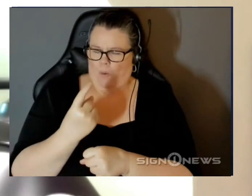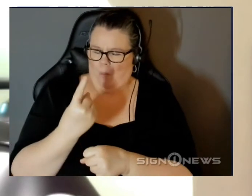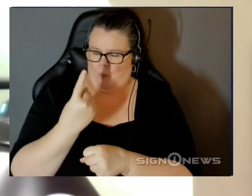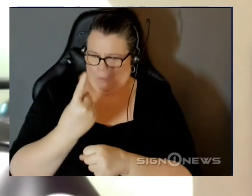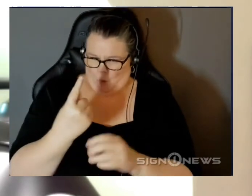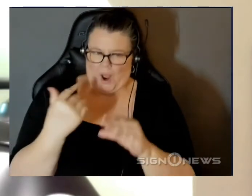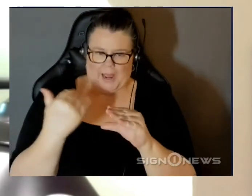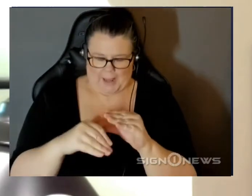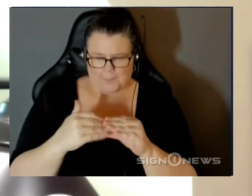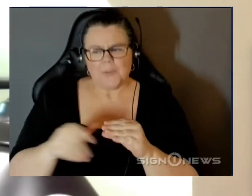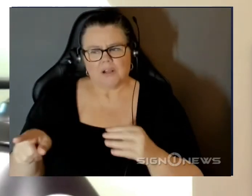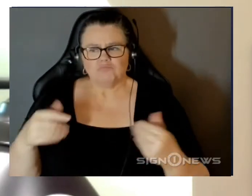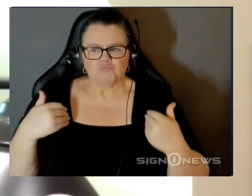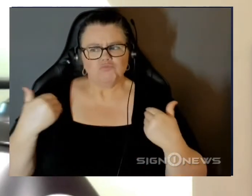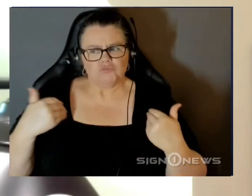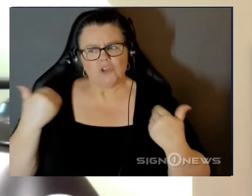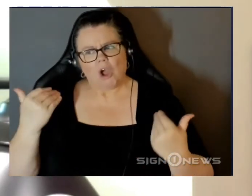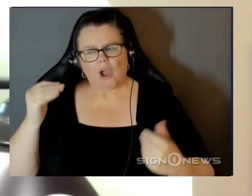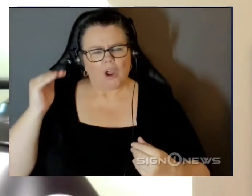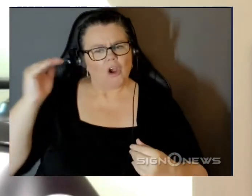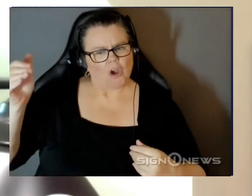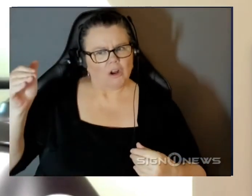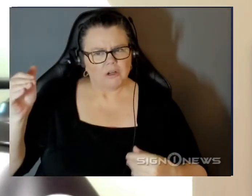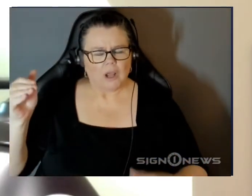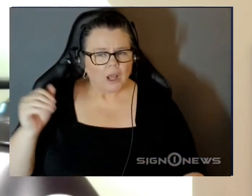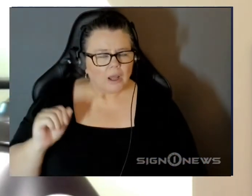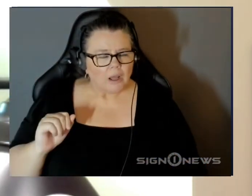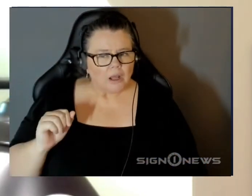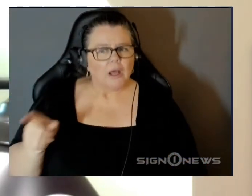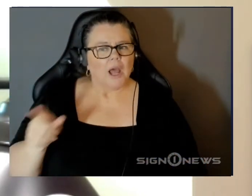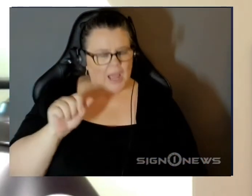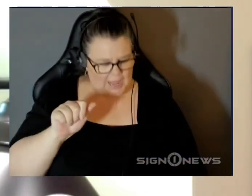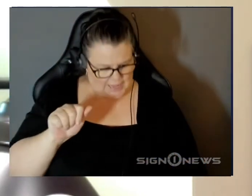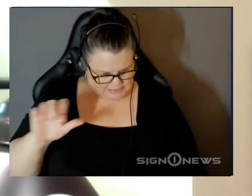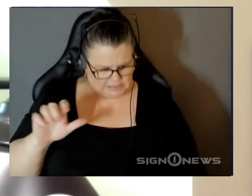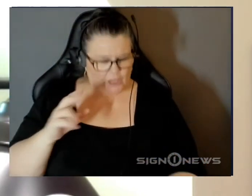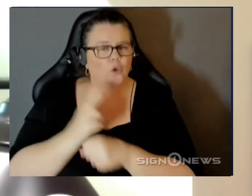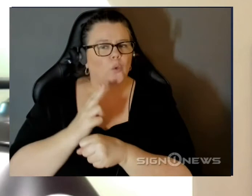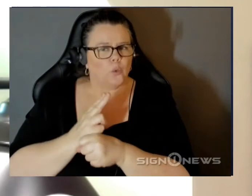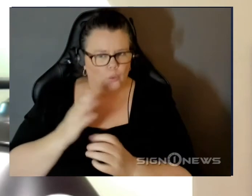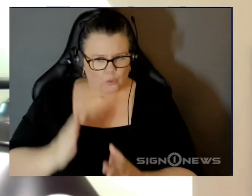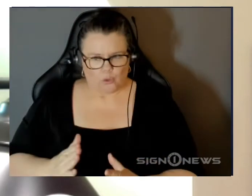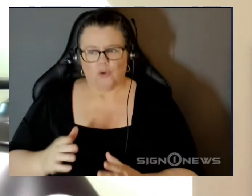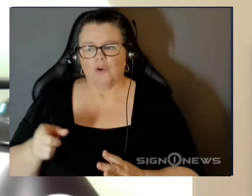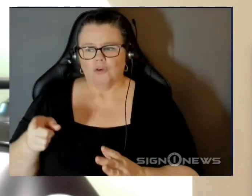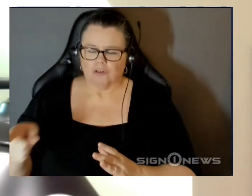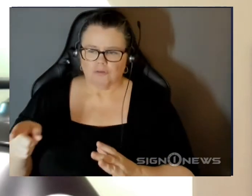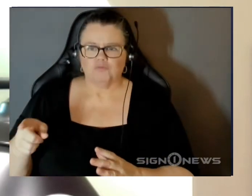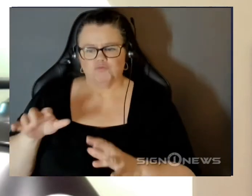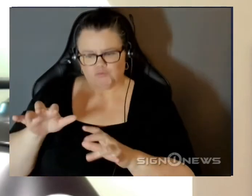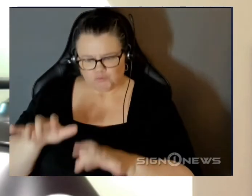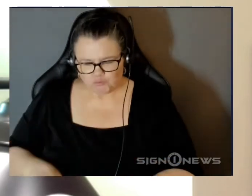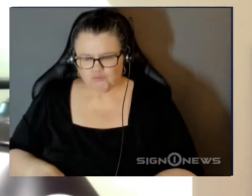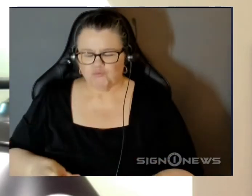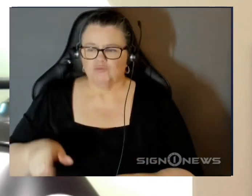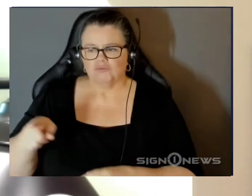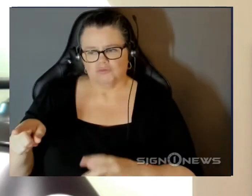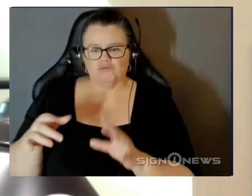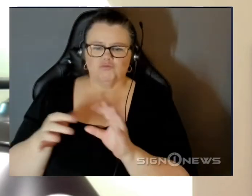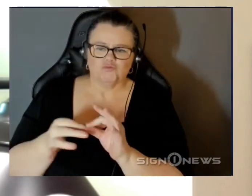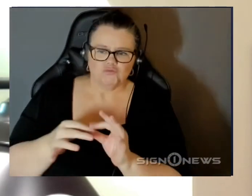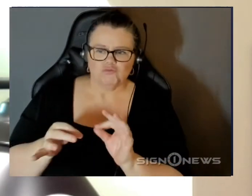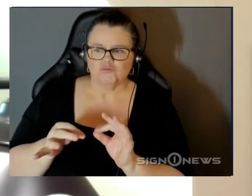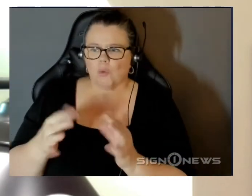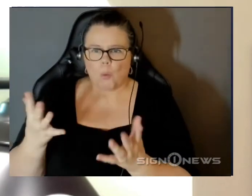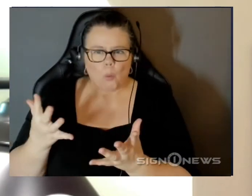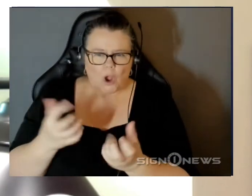young adult member, a full-time AAC user, who talks a little bit about the supports that she has in her life.